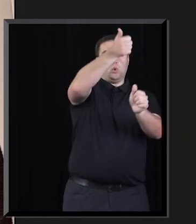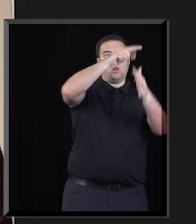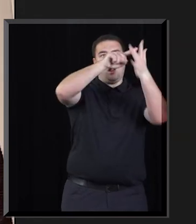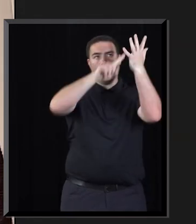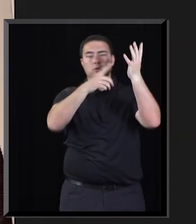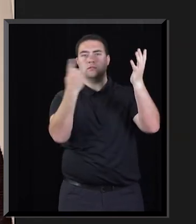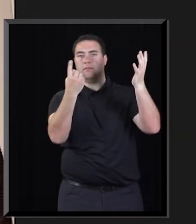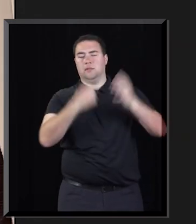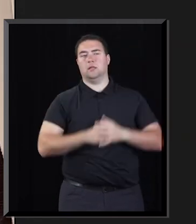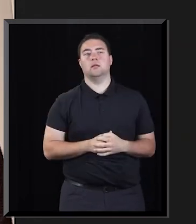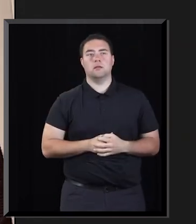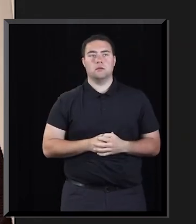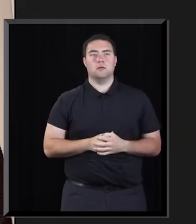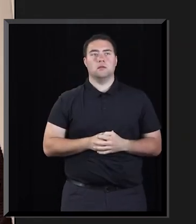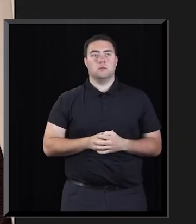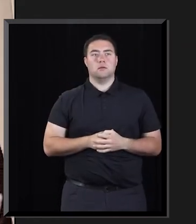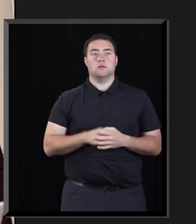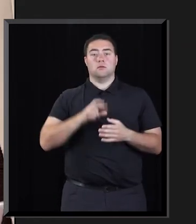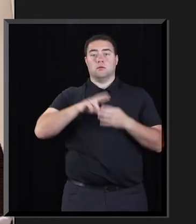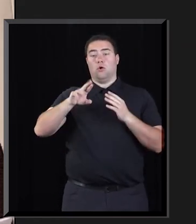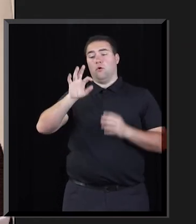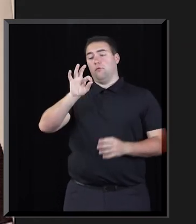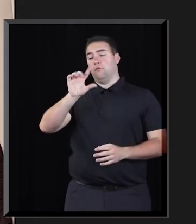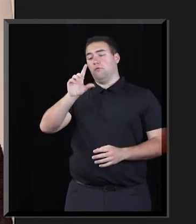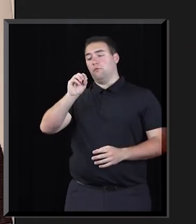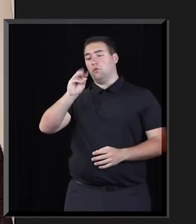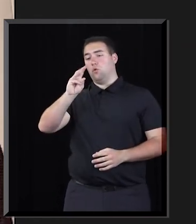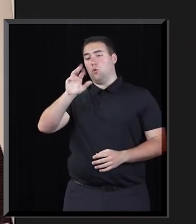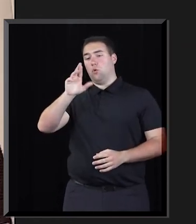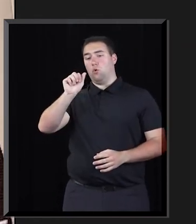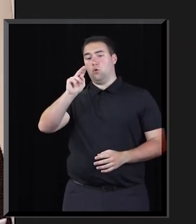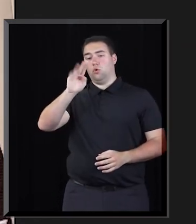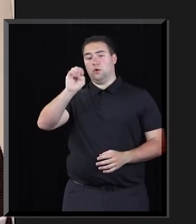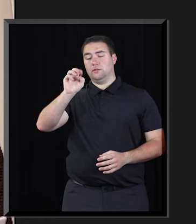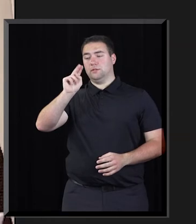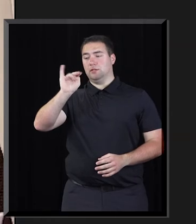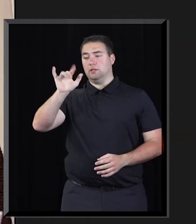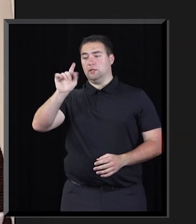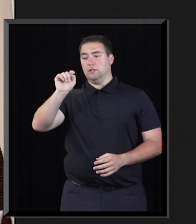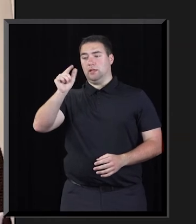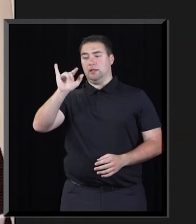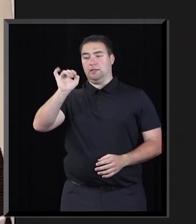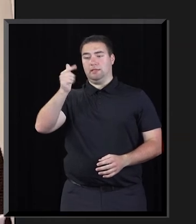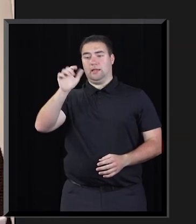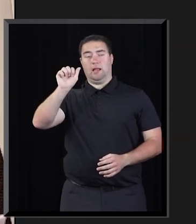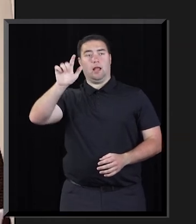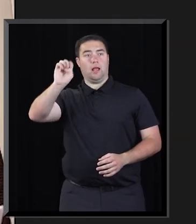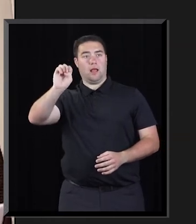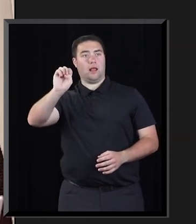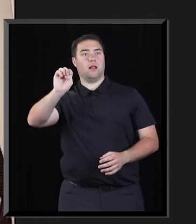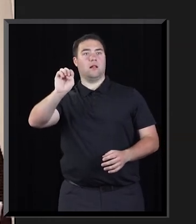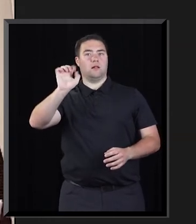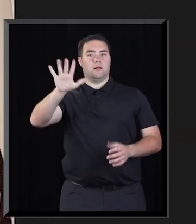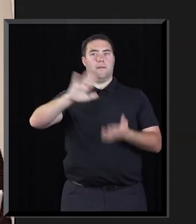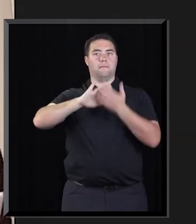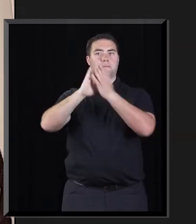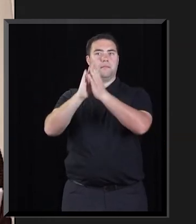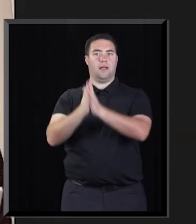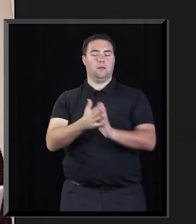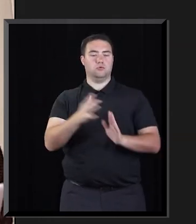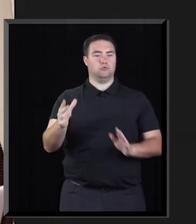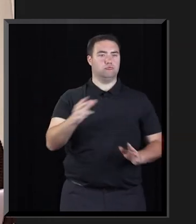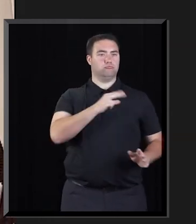As a result of Florence Nightingale's influence, the importance of nurses training was recognized and hospitals began developing